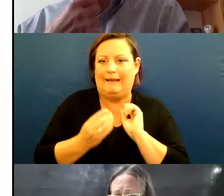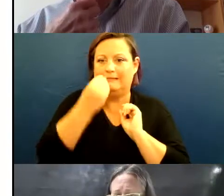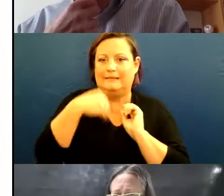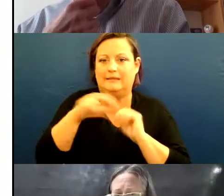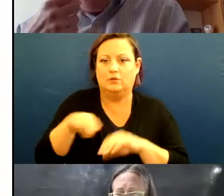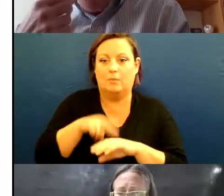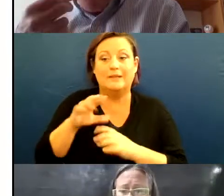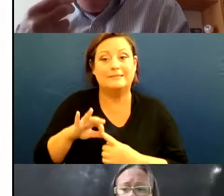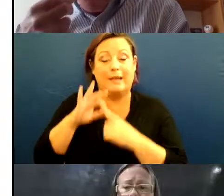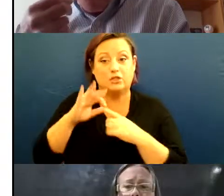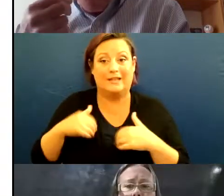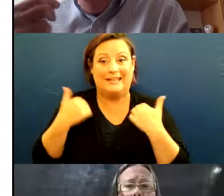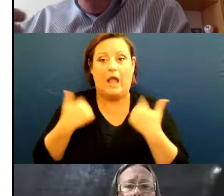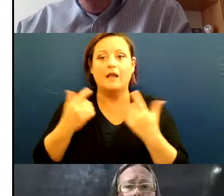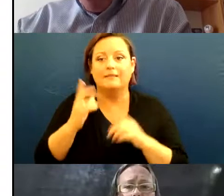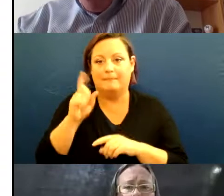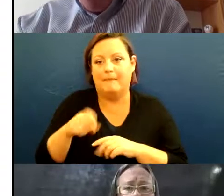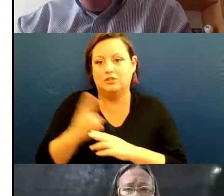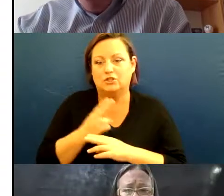kids are young, they have to be on feeding tubes.